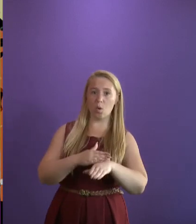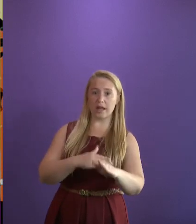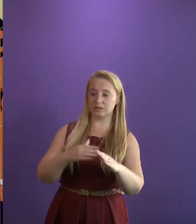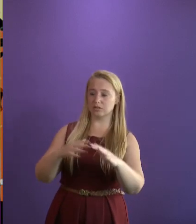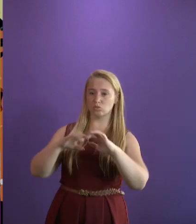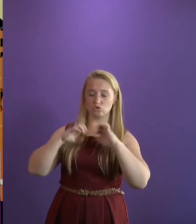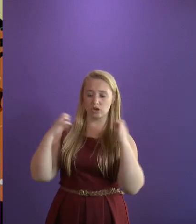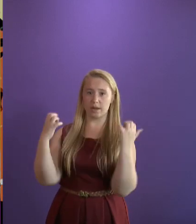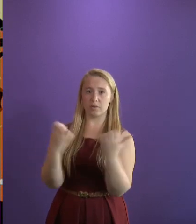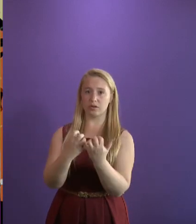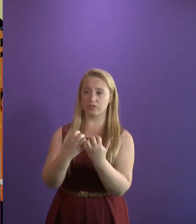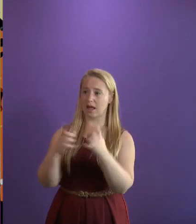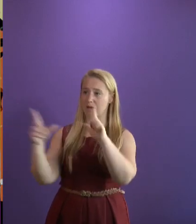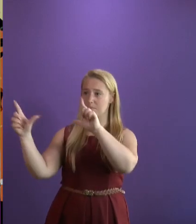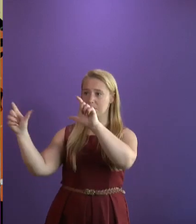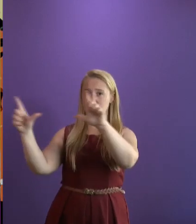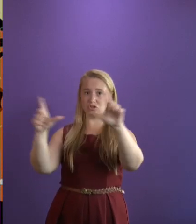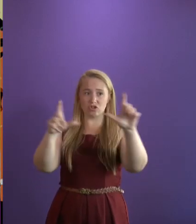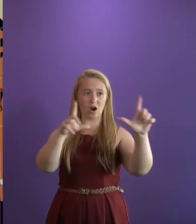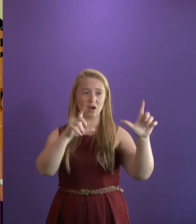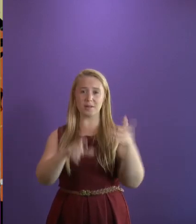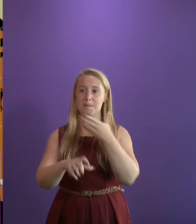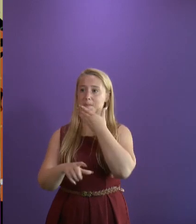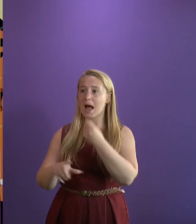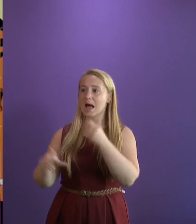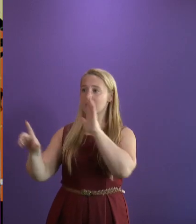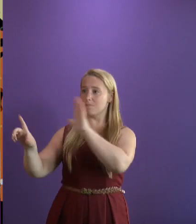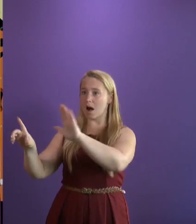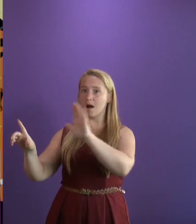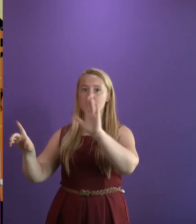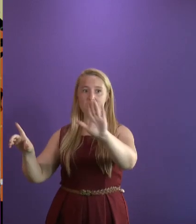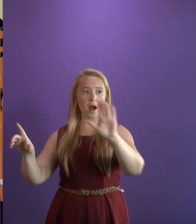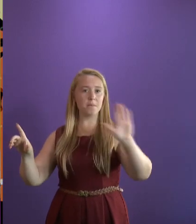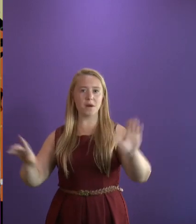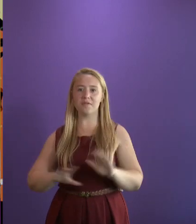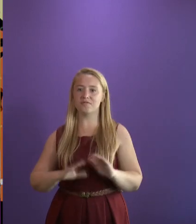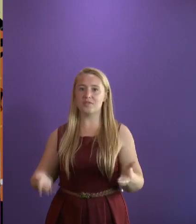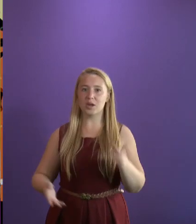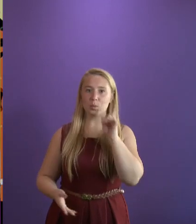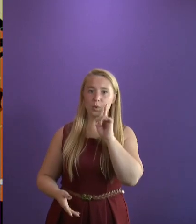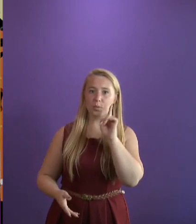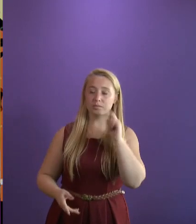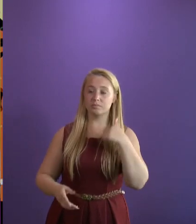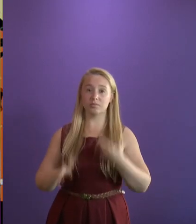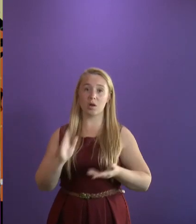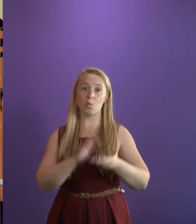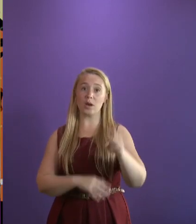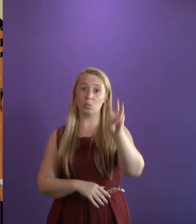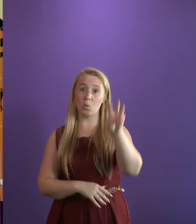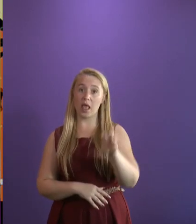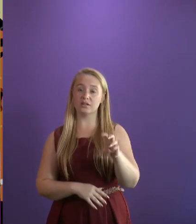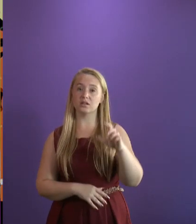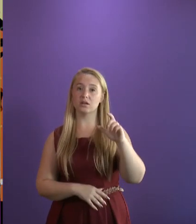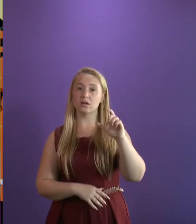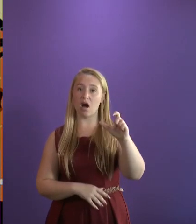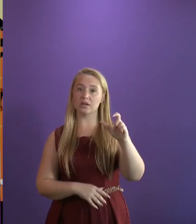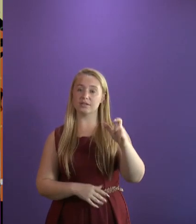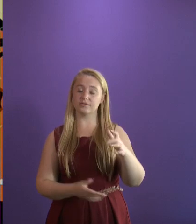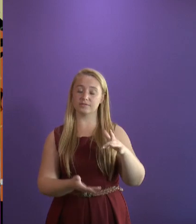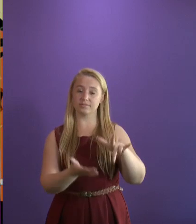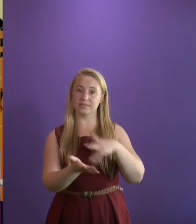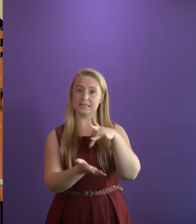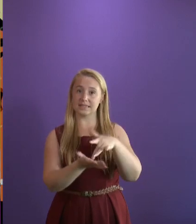see pictures of men everywhere and not women. In fact, this week I was at Cardiff City Council in Wales, and I was